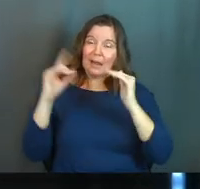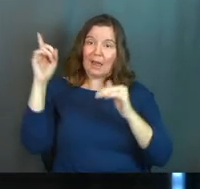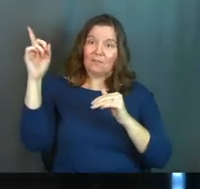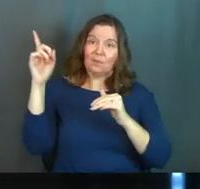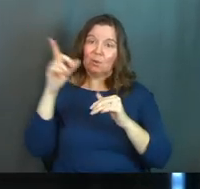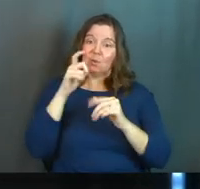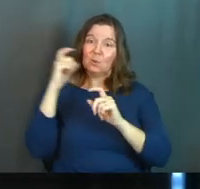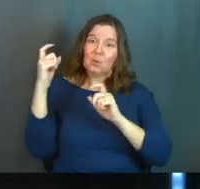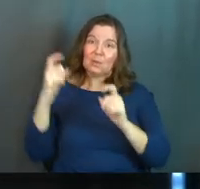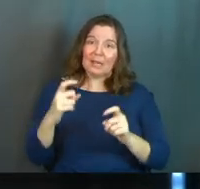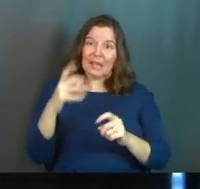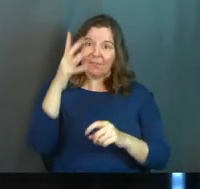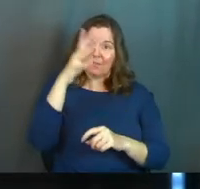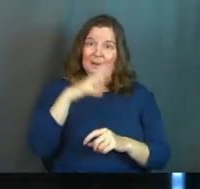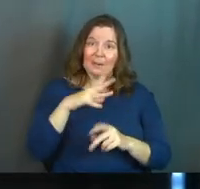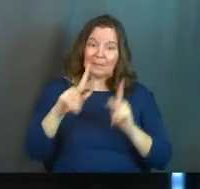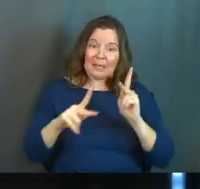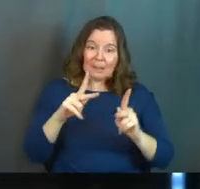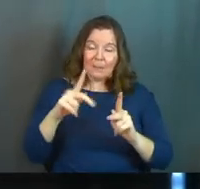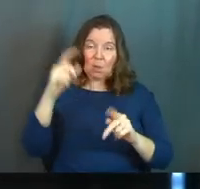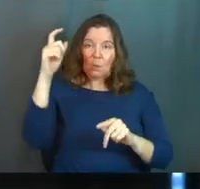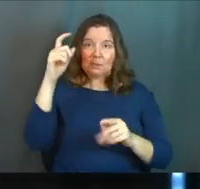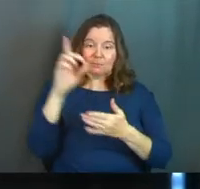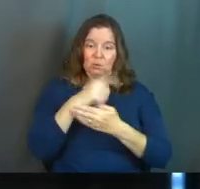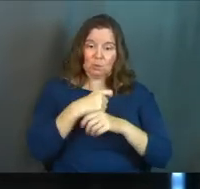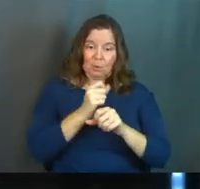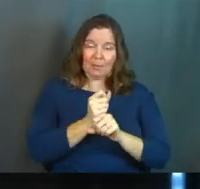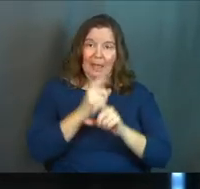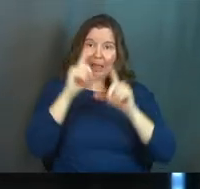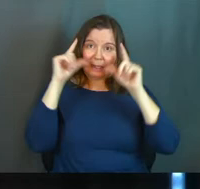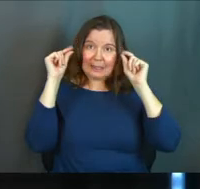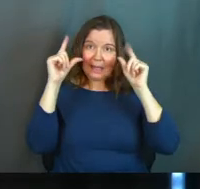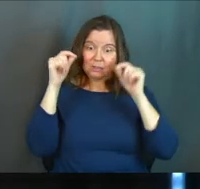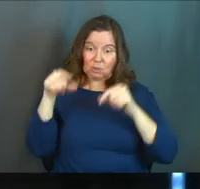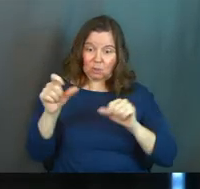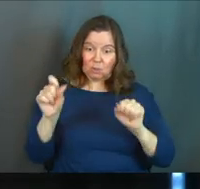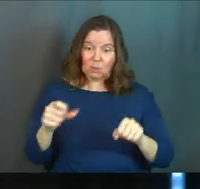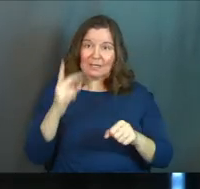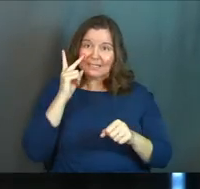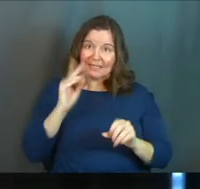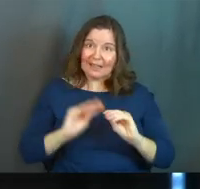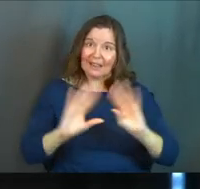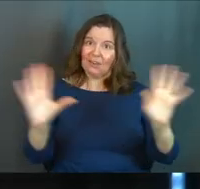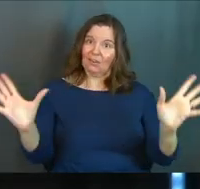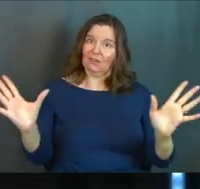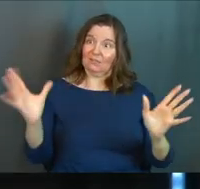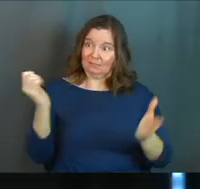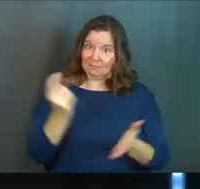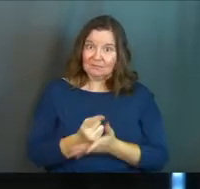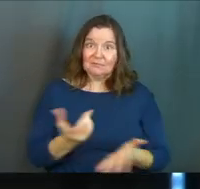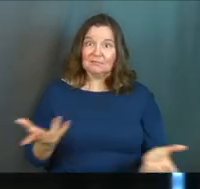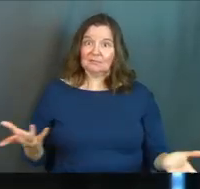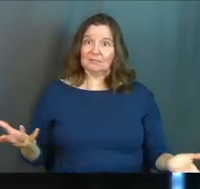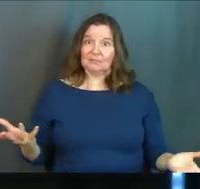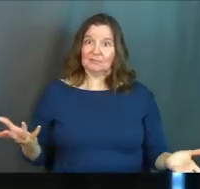heaven who gave men wisdom to design eyeglasses so that you could see.